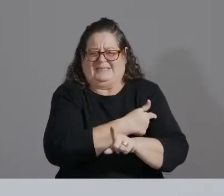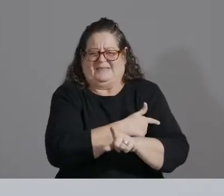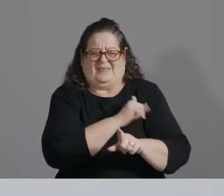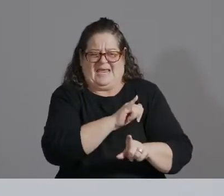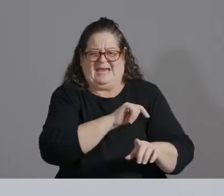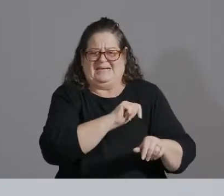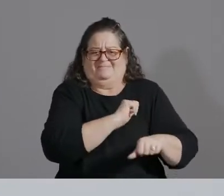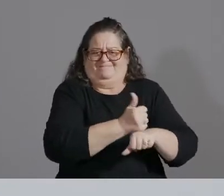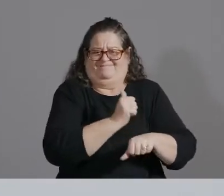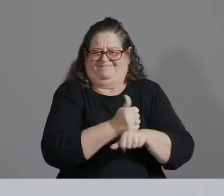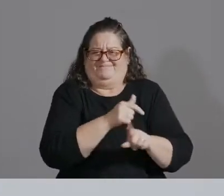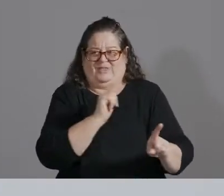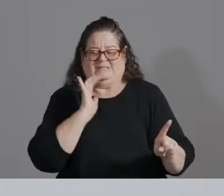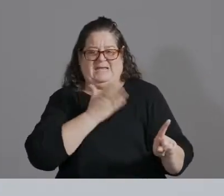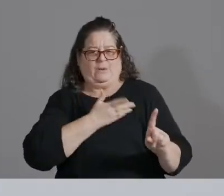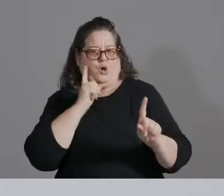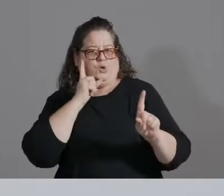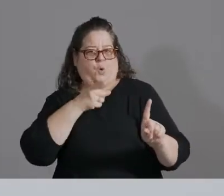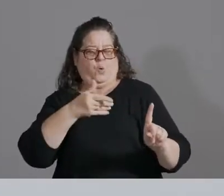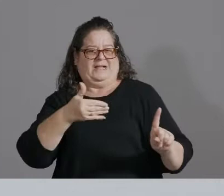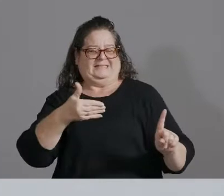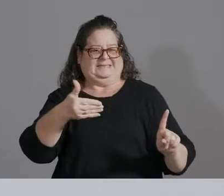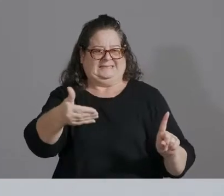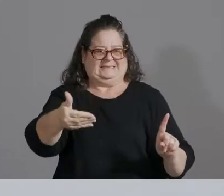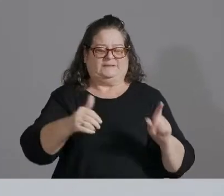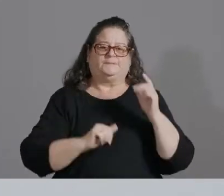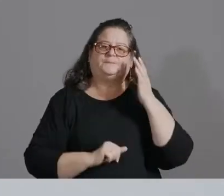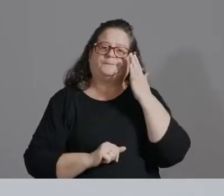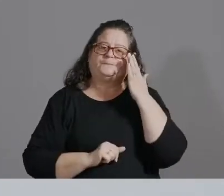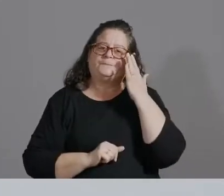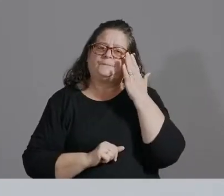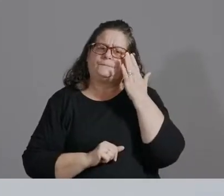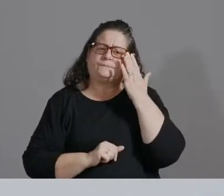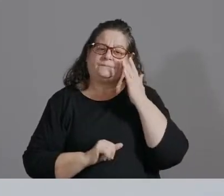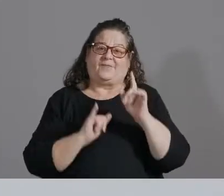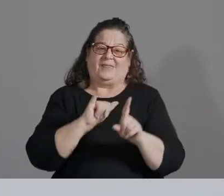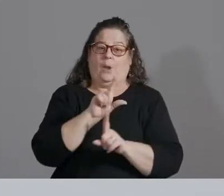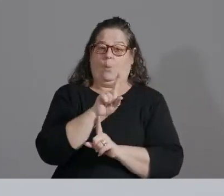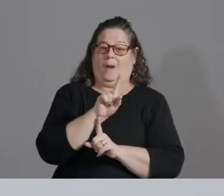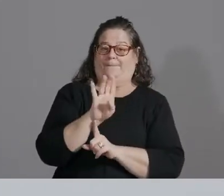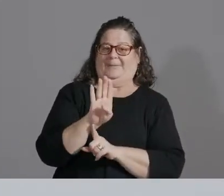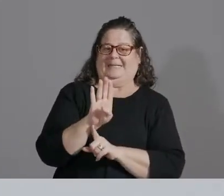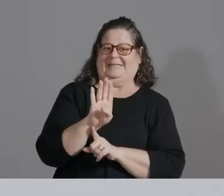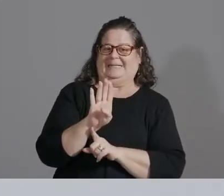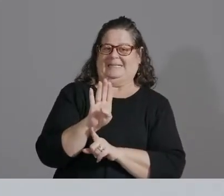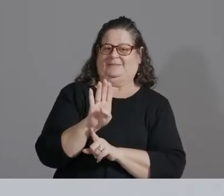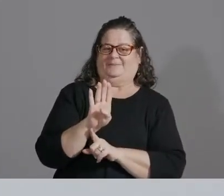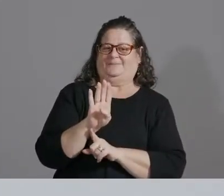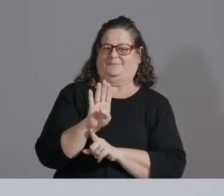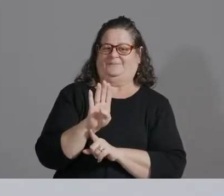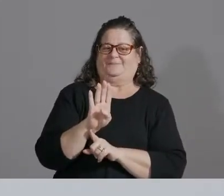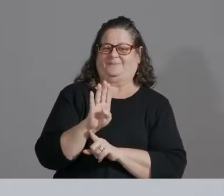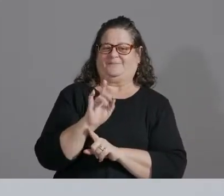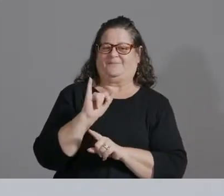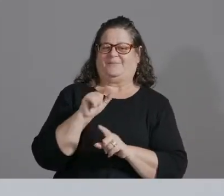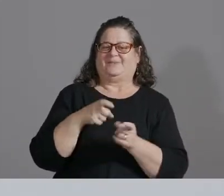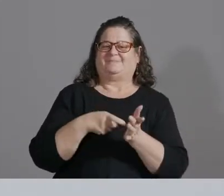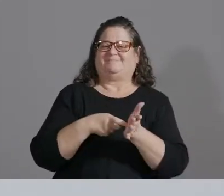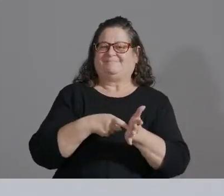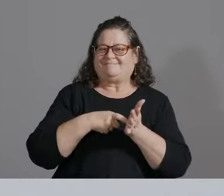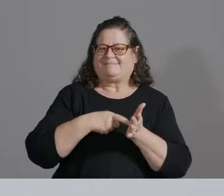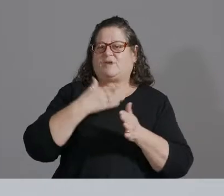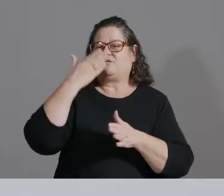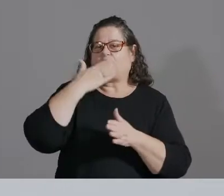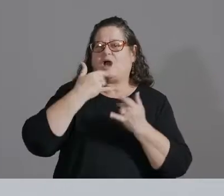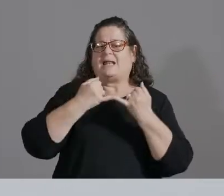communities, especially as we move into phase 1B, which will have a lot of our essential frontline workers and will expand